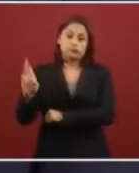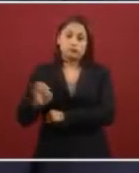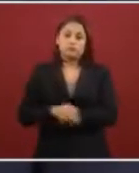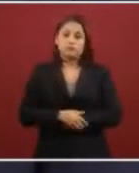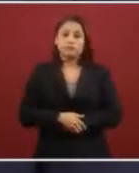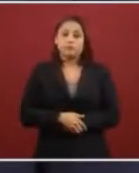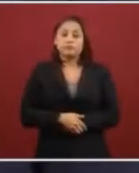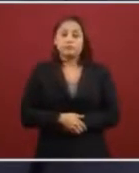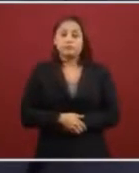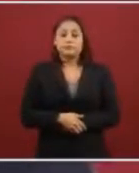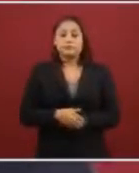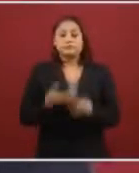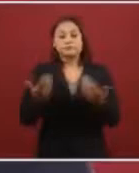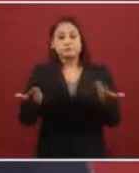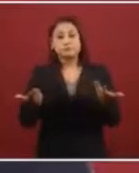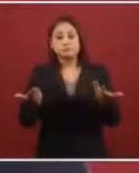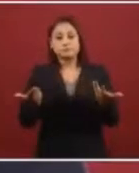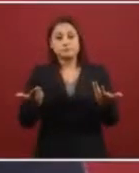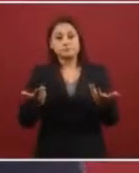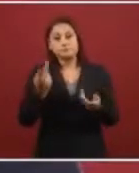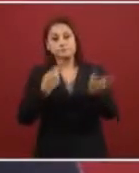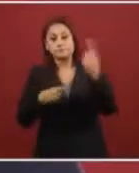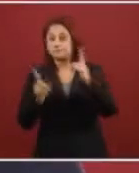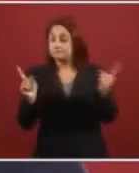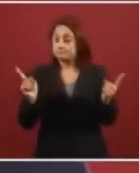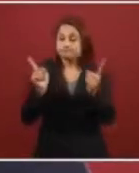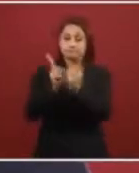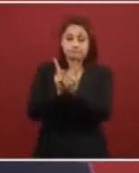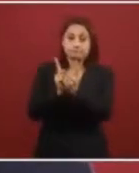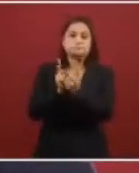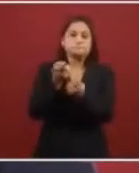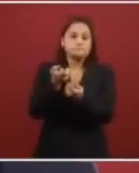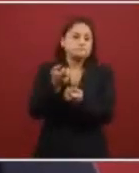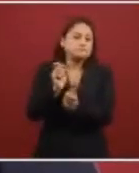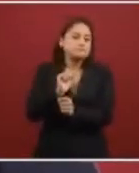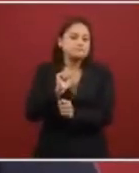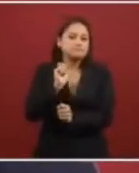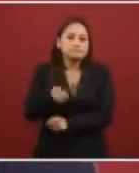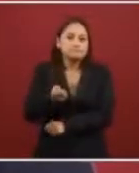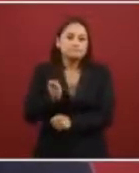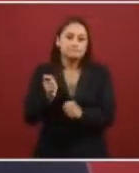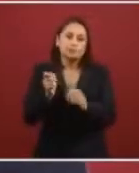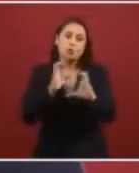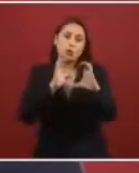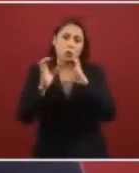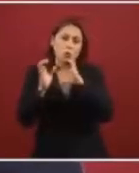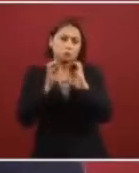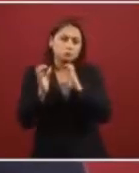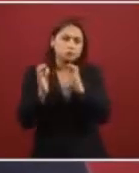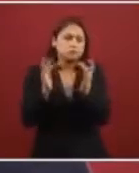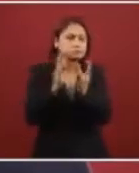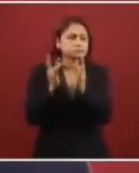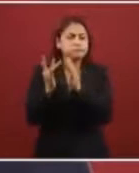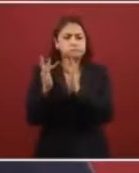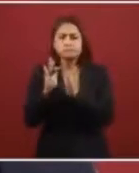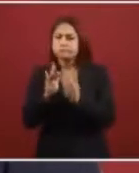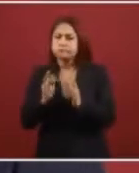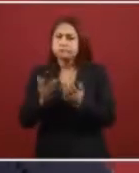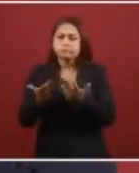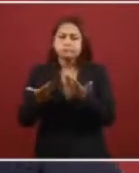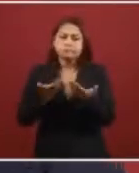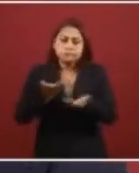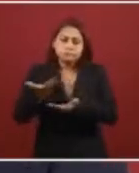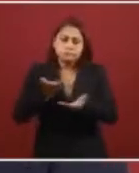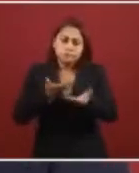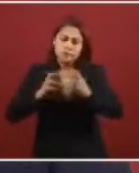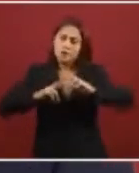Entonces, hay comunicación. So therefore, there will be communication. Este, Son buenas las relaciones. And relations y